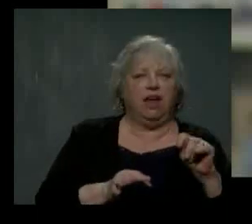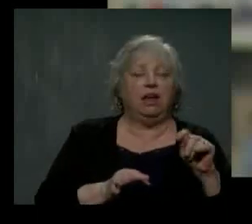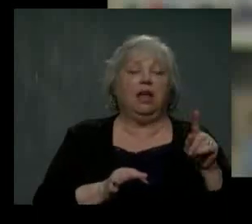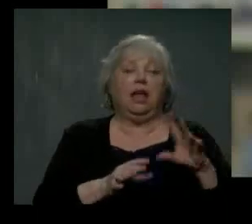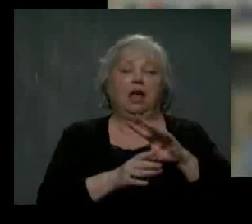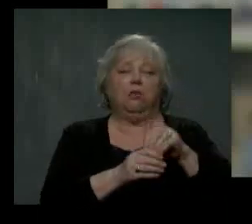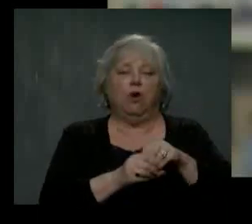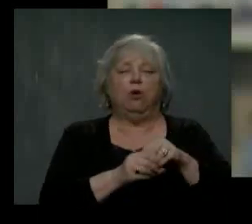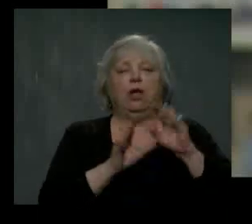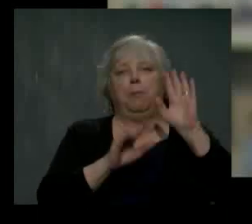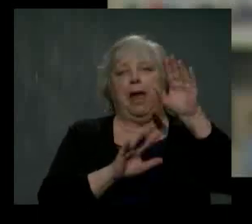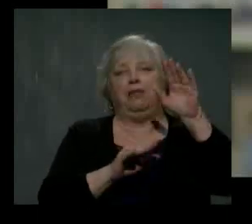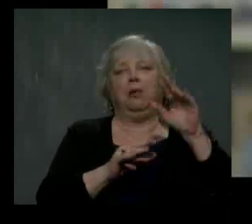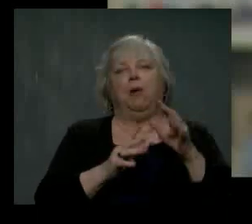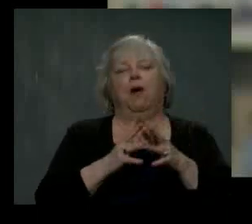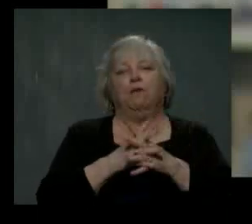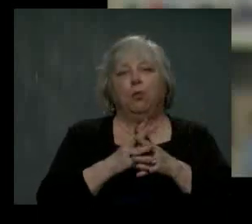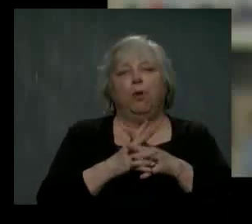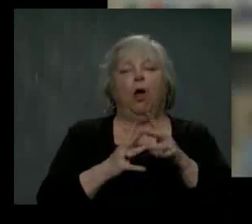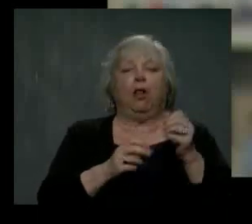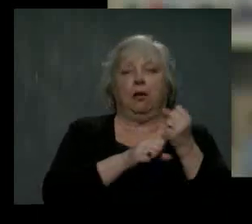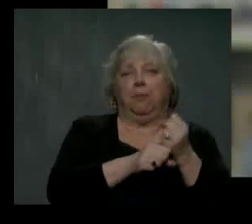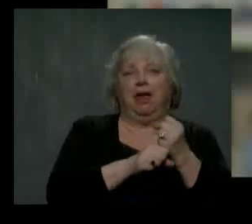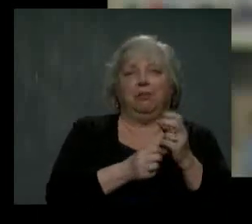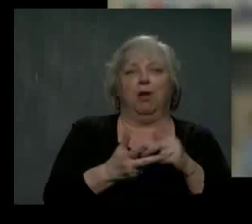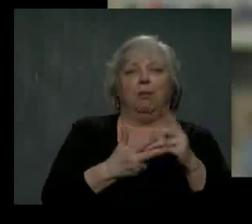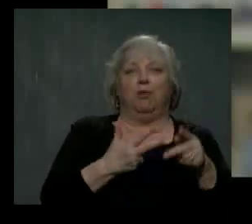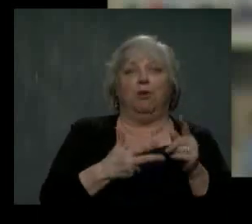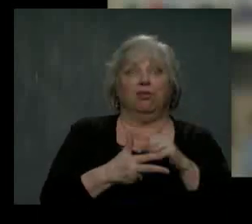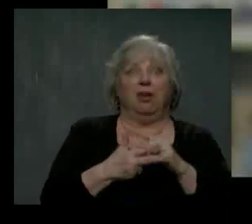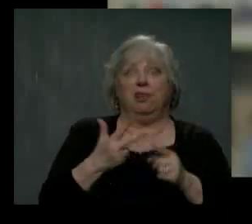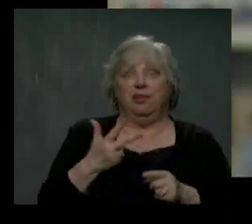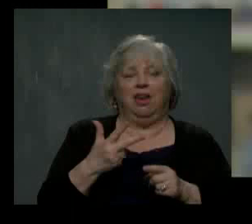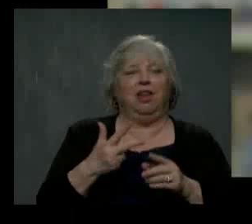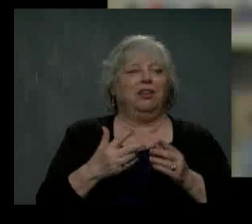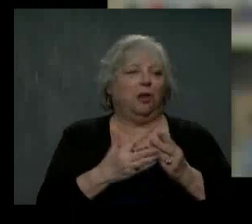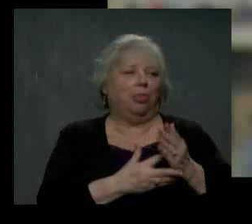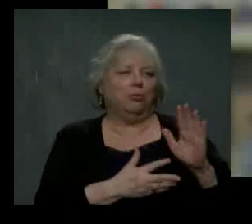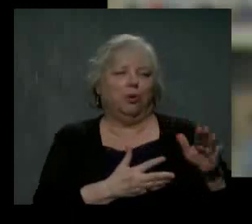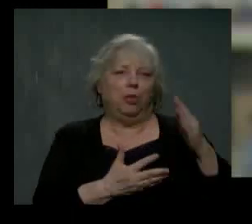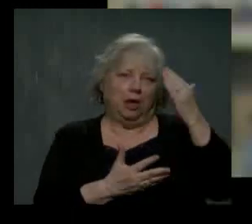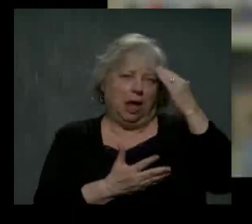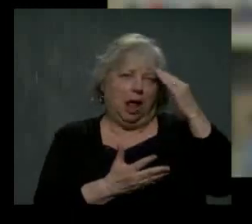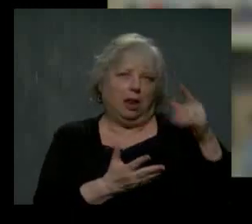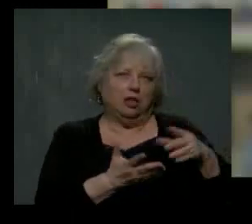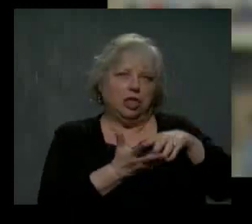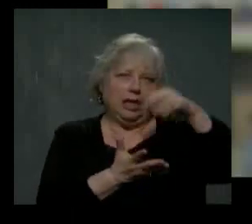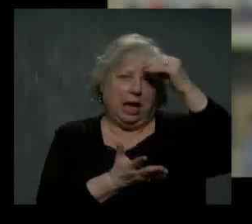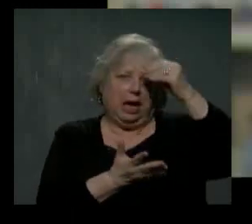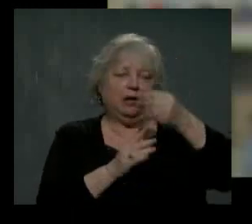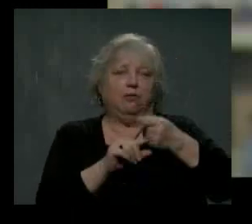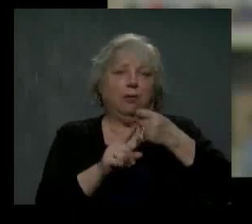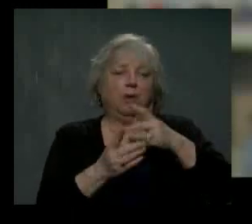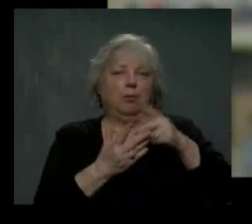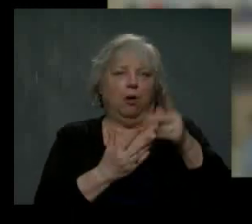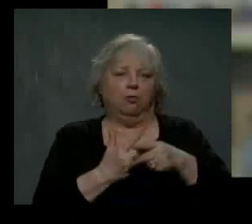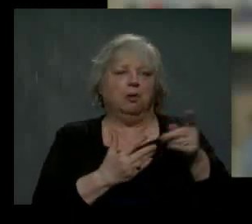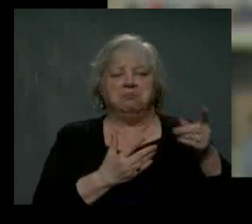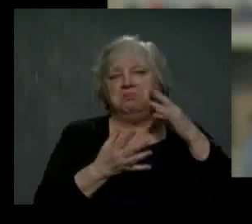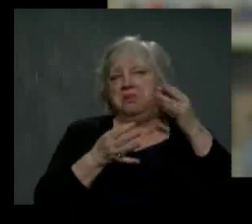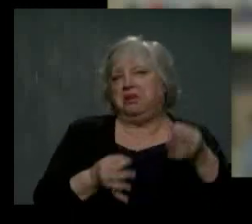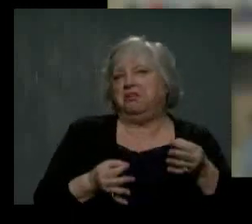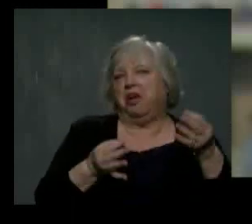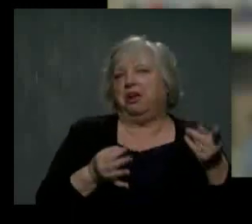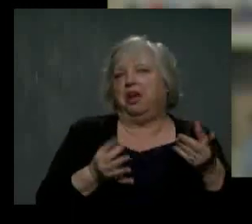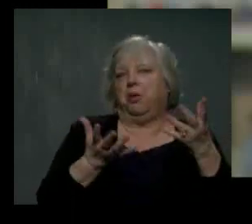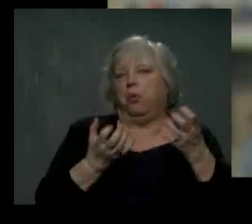program, basketball program, and baseball. And so through his knowledge that he gained through the program, then he decided he wanted